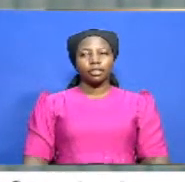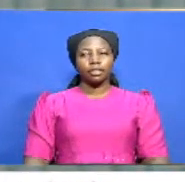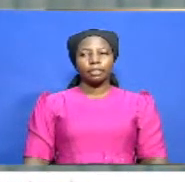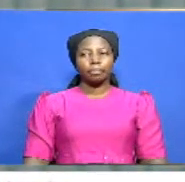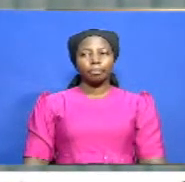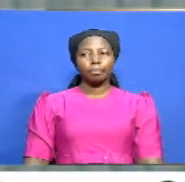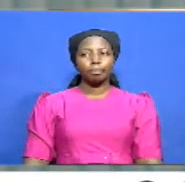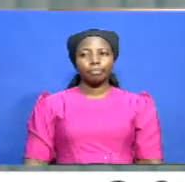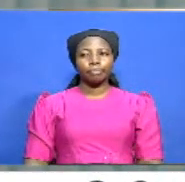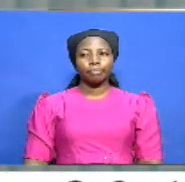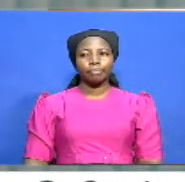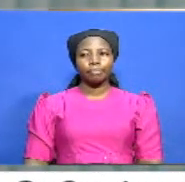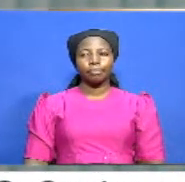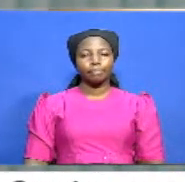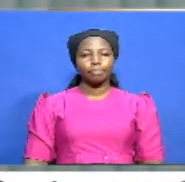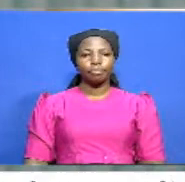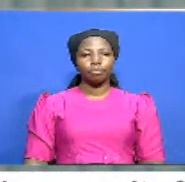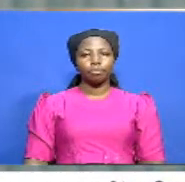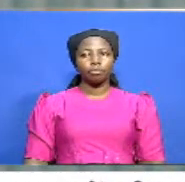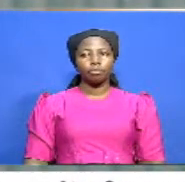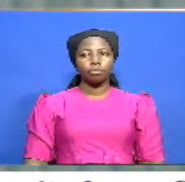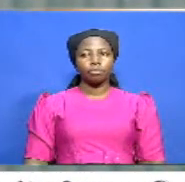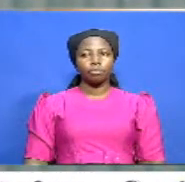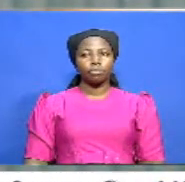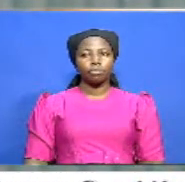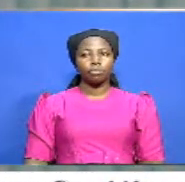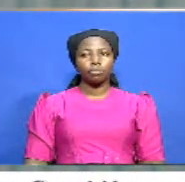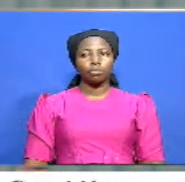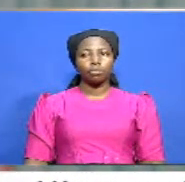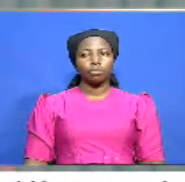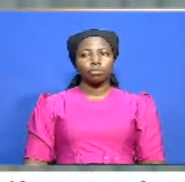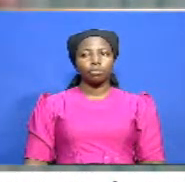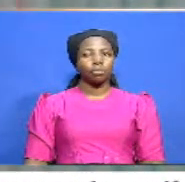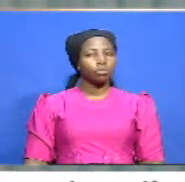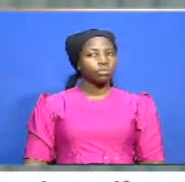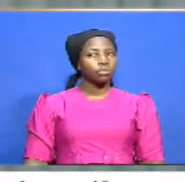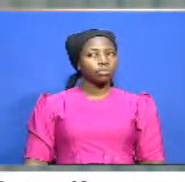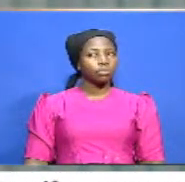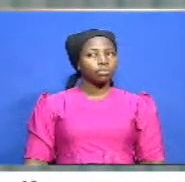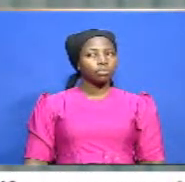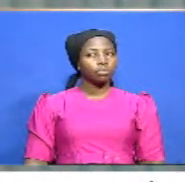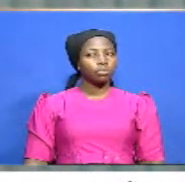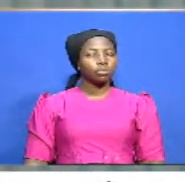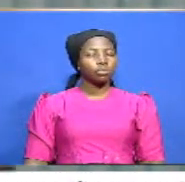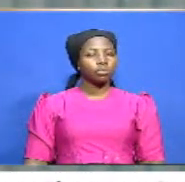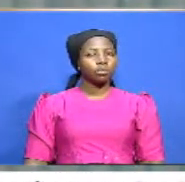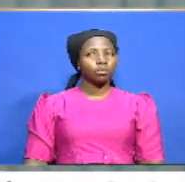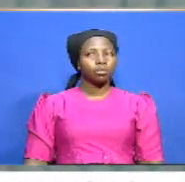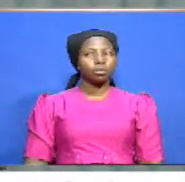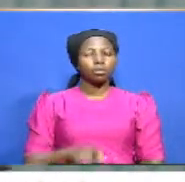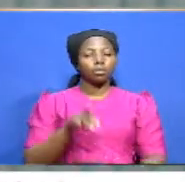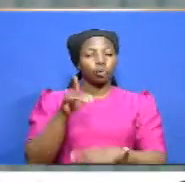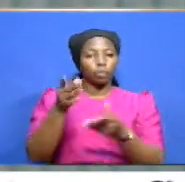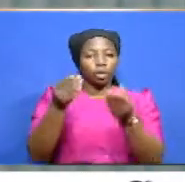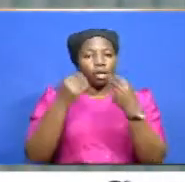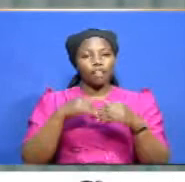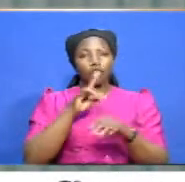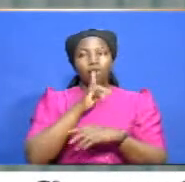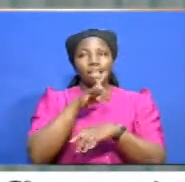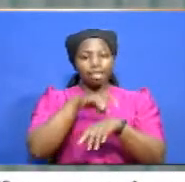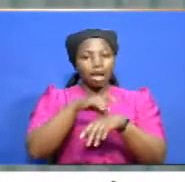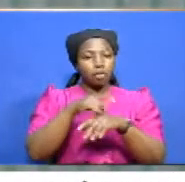today you need to give clear directions on what you gave orders. Once you give orders, they should be